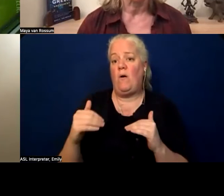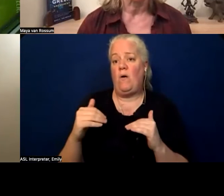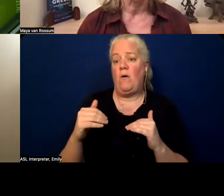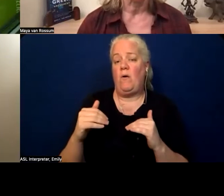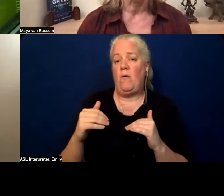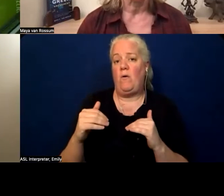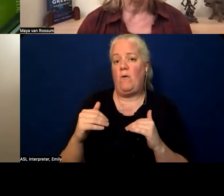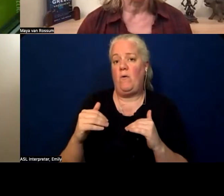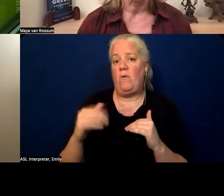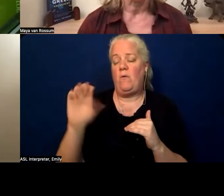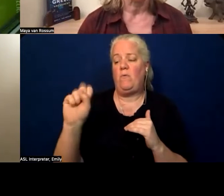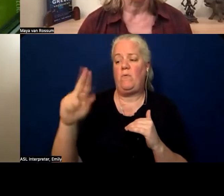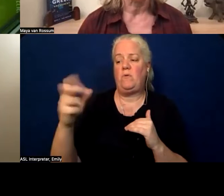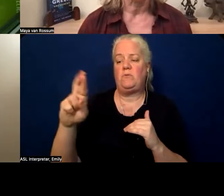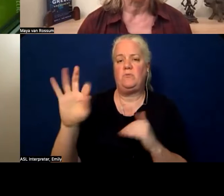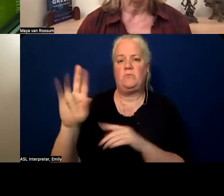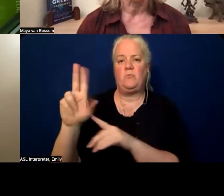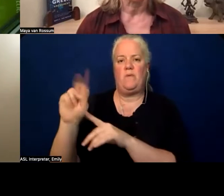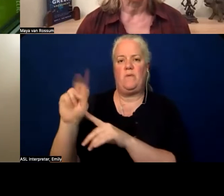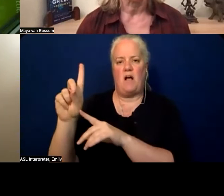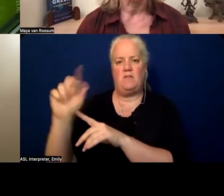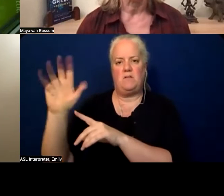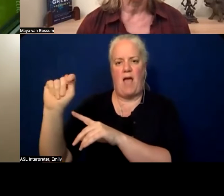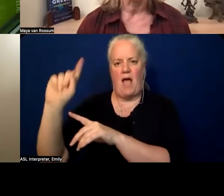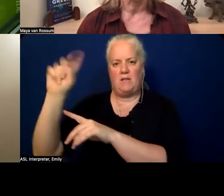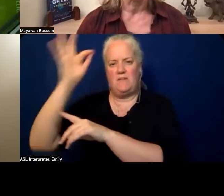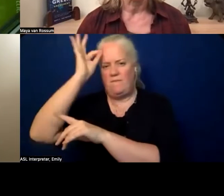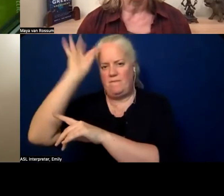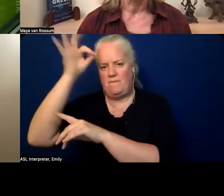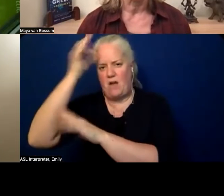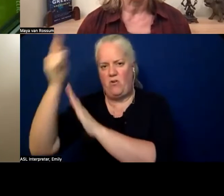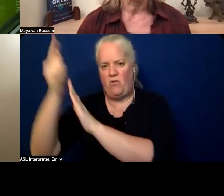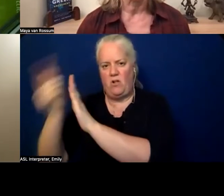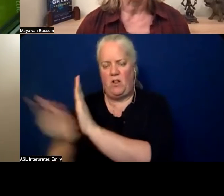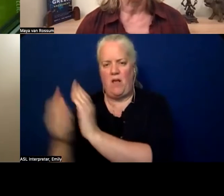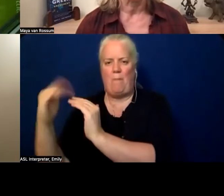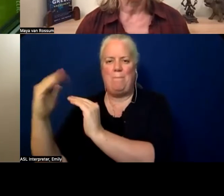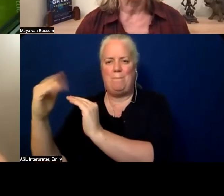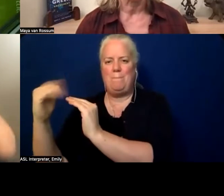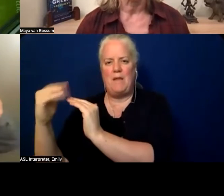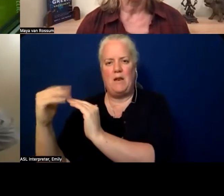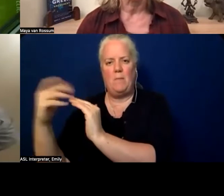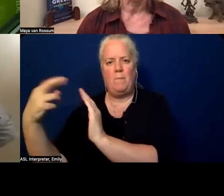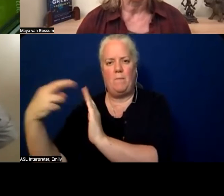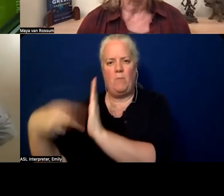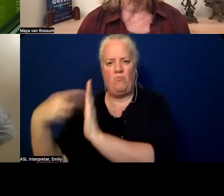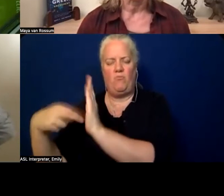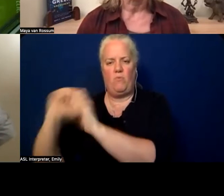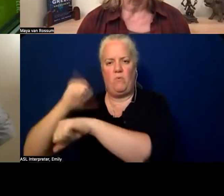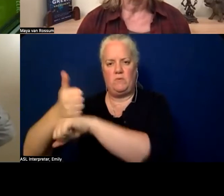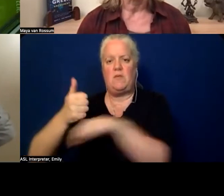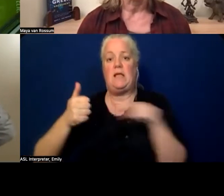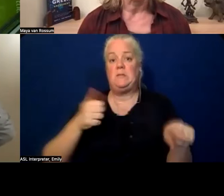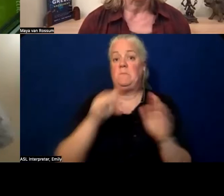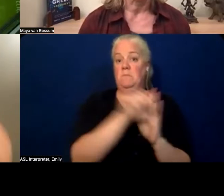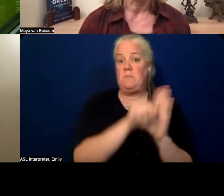CERCLA, the Superfund Act, that says that states can't require cleanup to a higher level. And